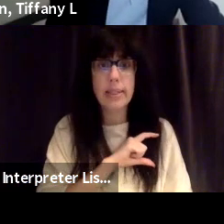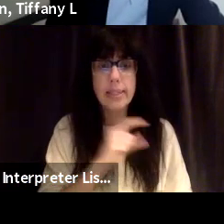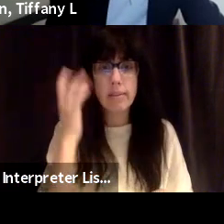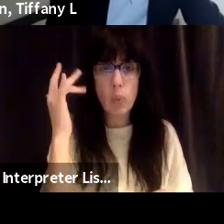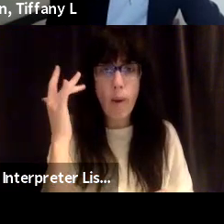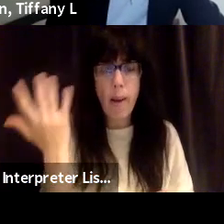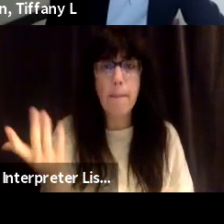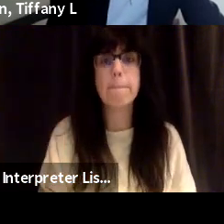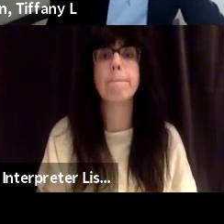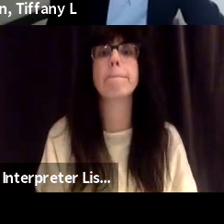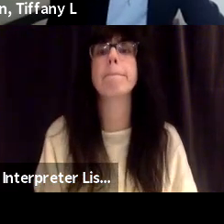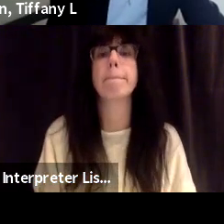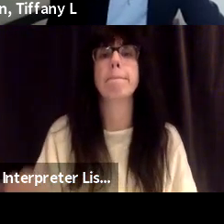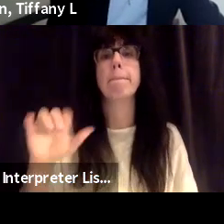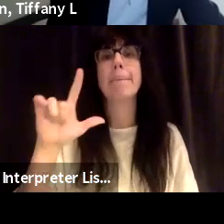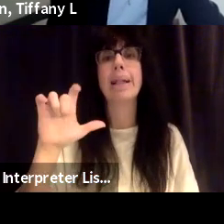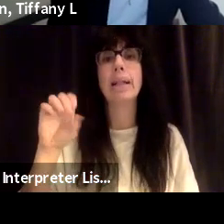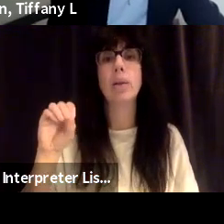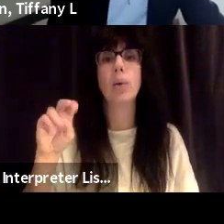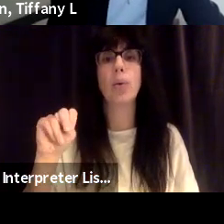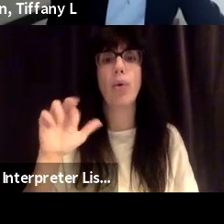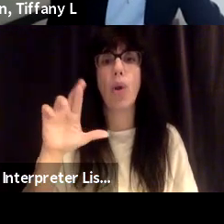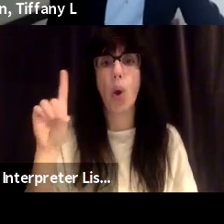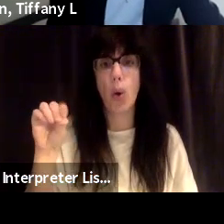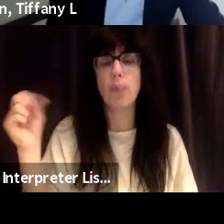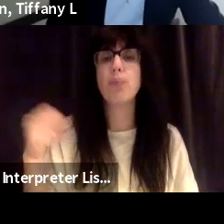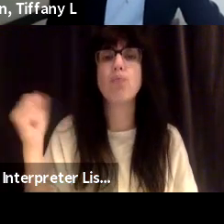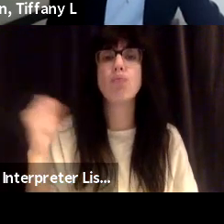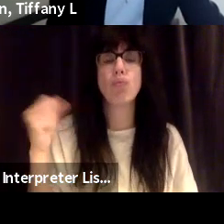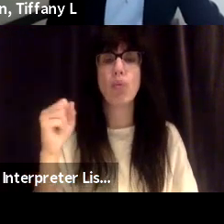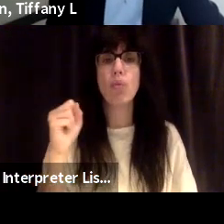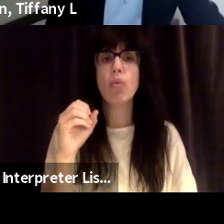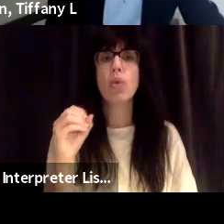Yes. Okay, Leonardo. Yes, thanks, Guy. So